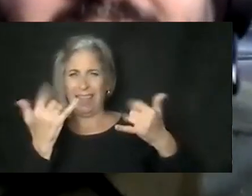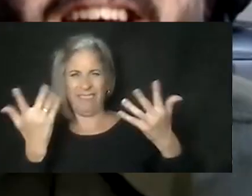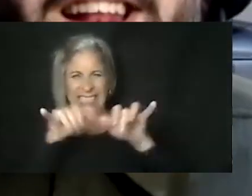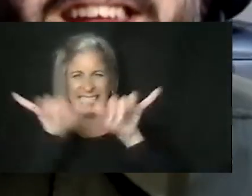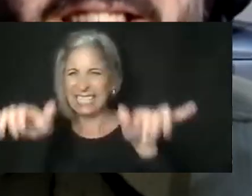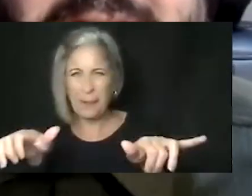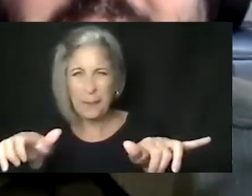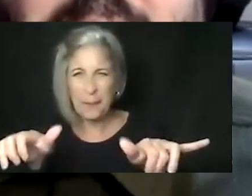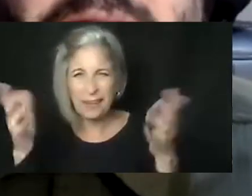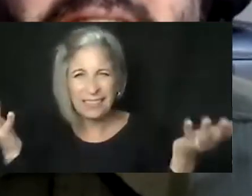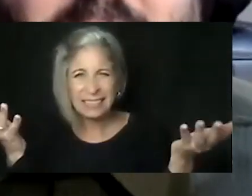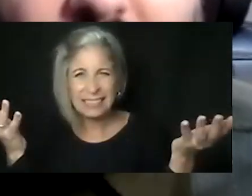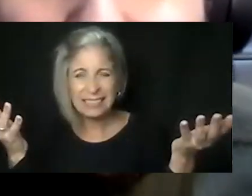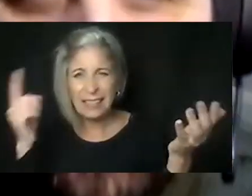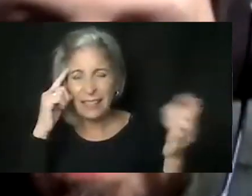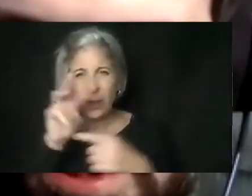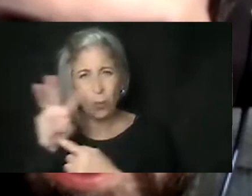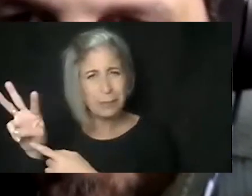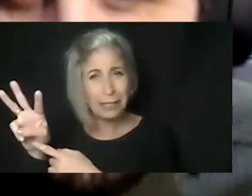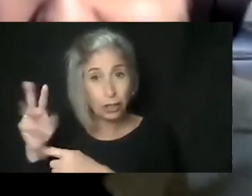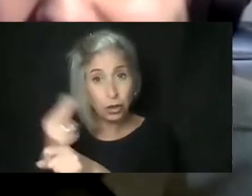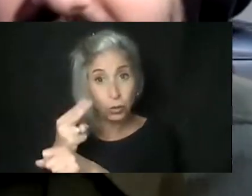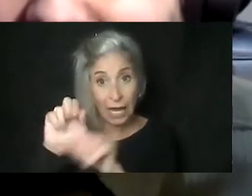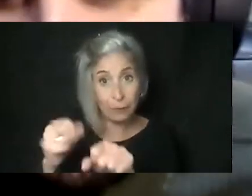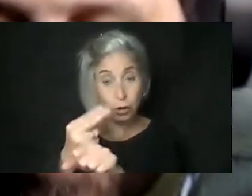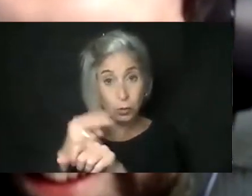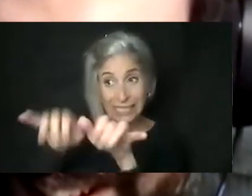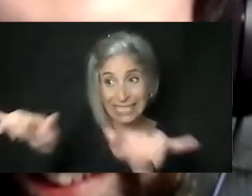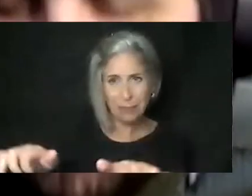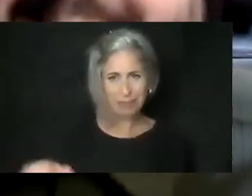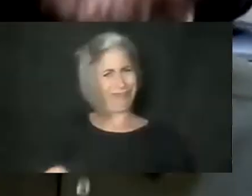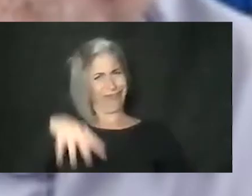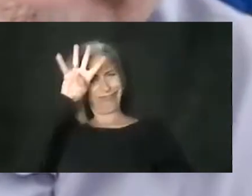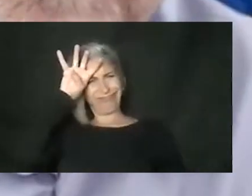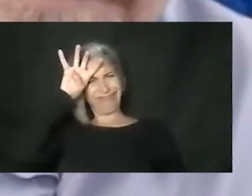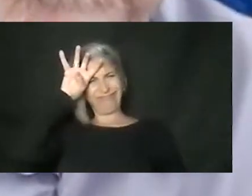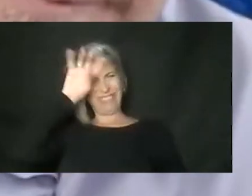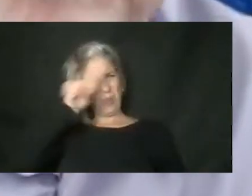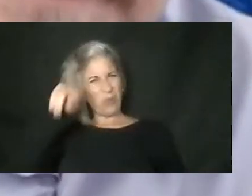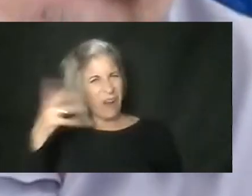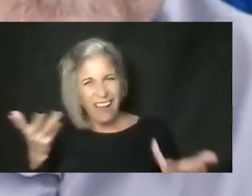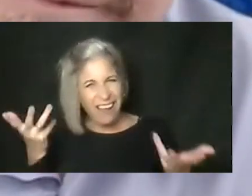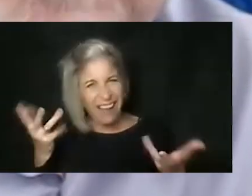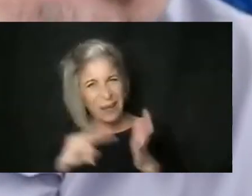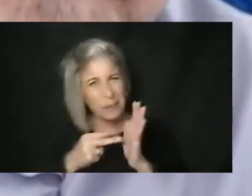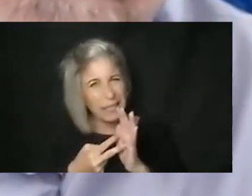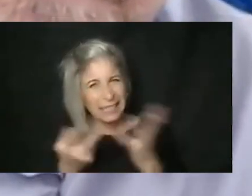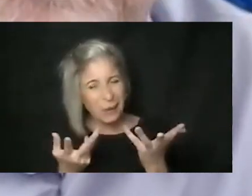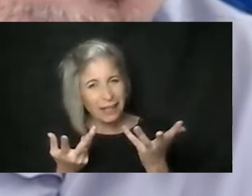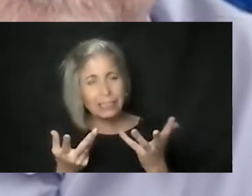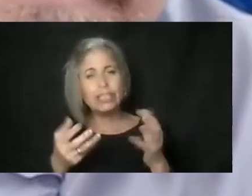just did something on a website and were you able to use this system? What? Right. What is that?